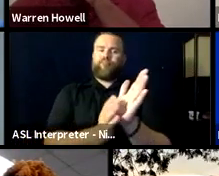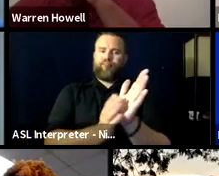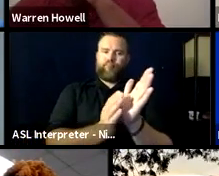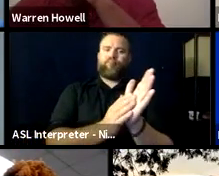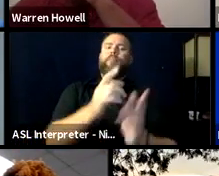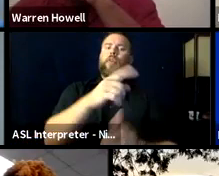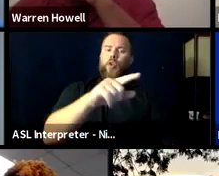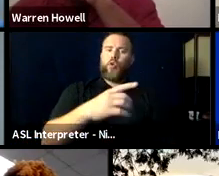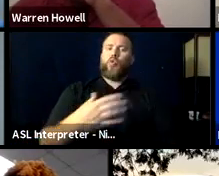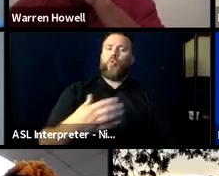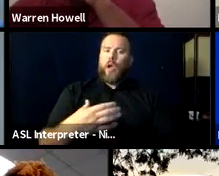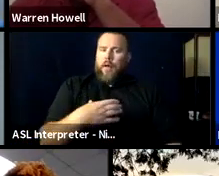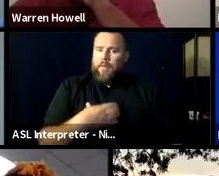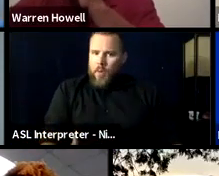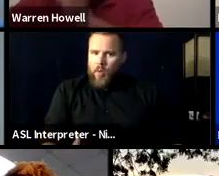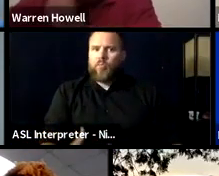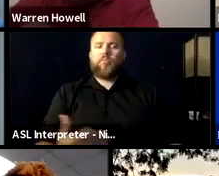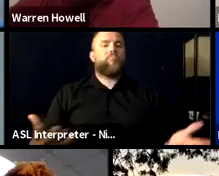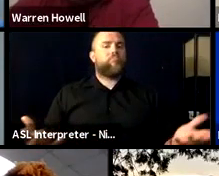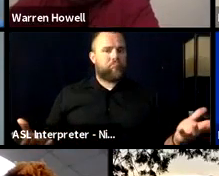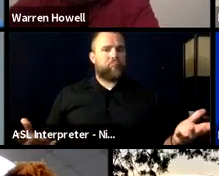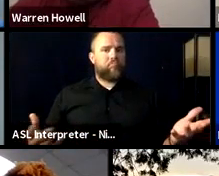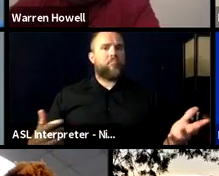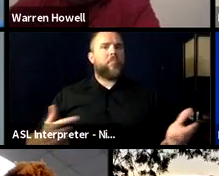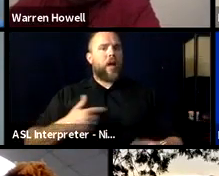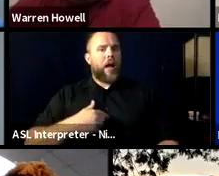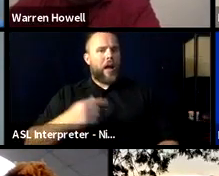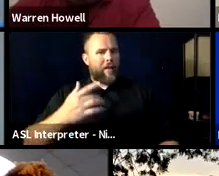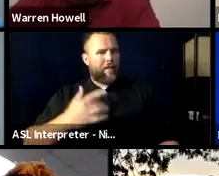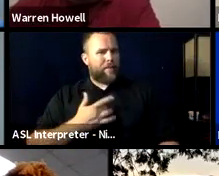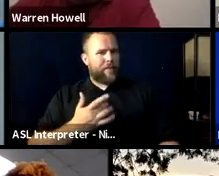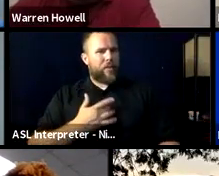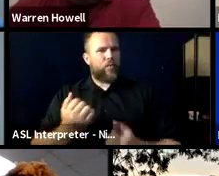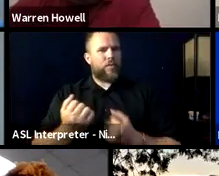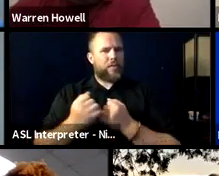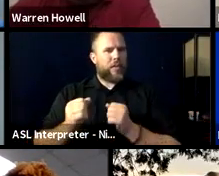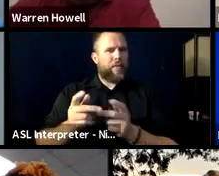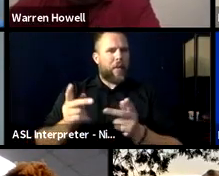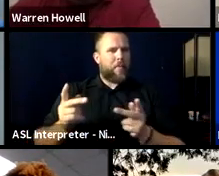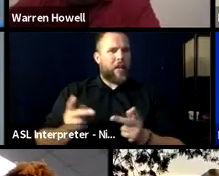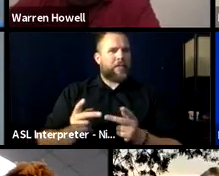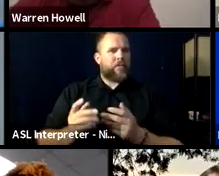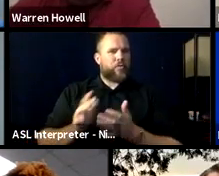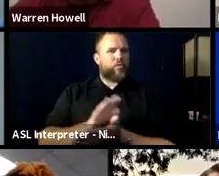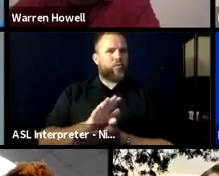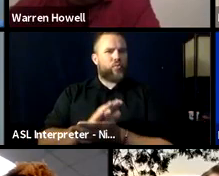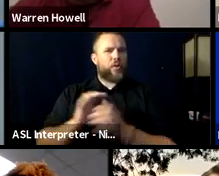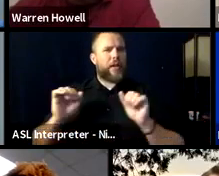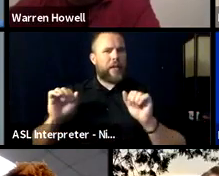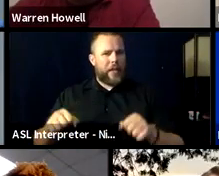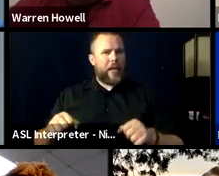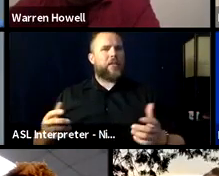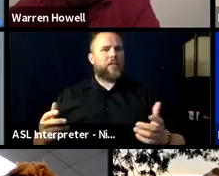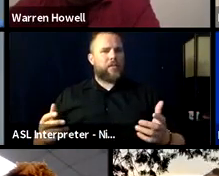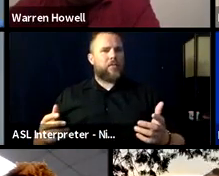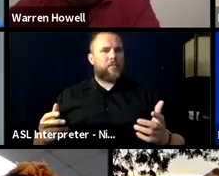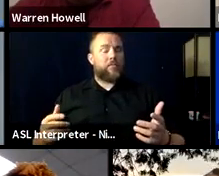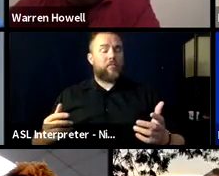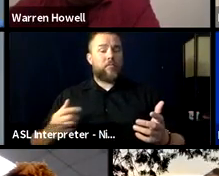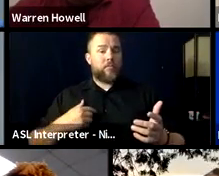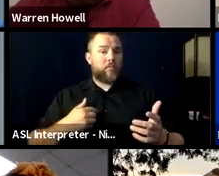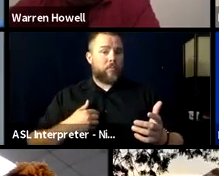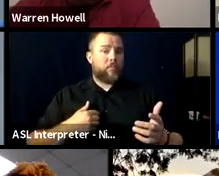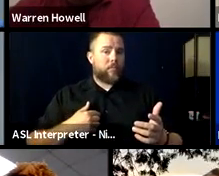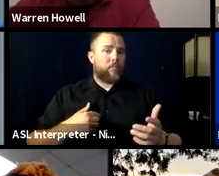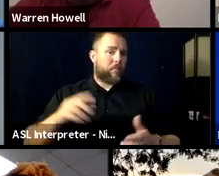feel that there is hopefully a very safe way to open the schools. And I think that I will listen to the debriefing